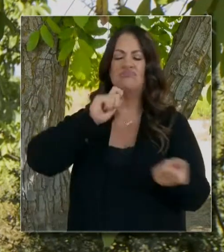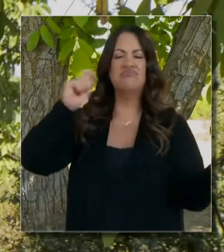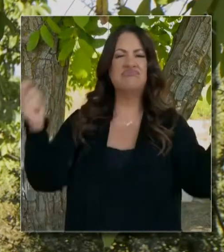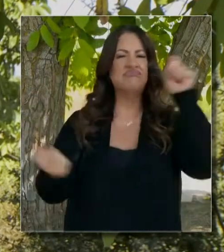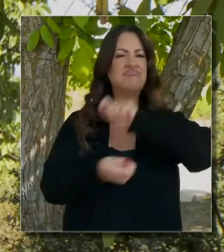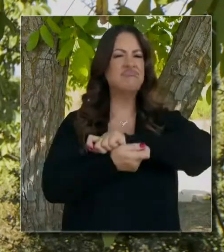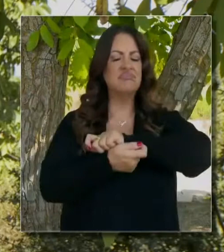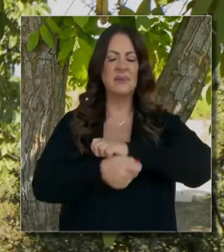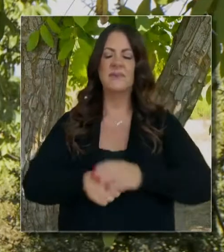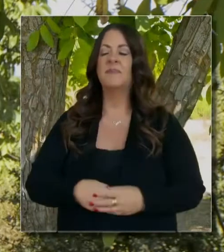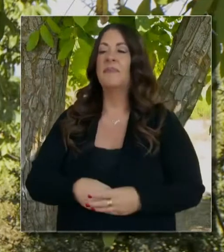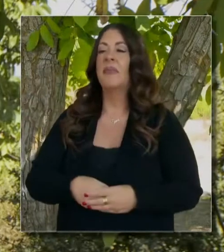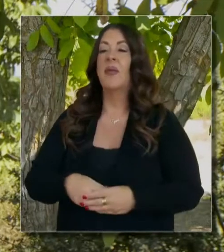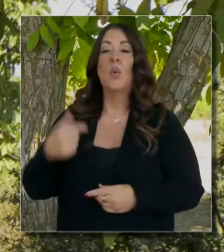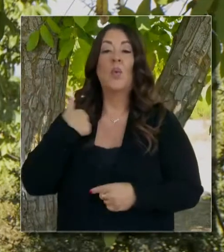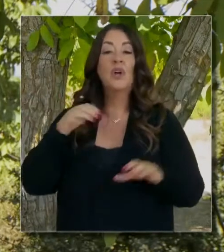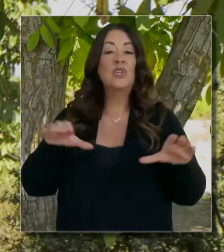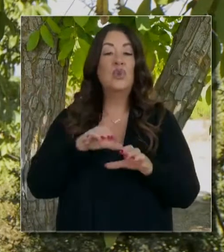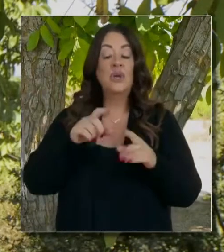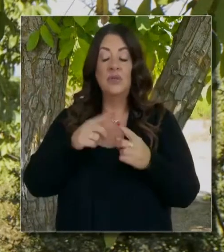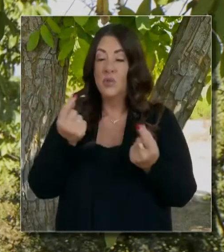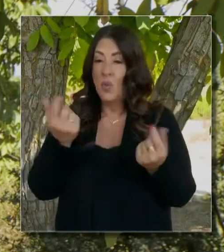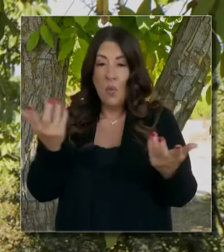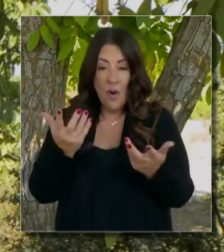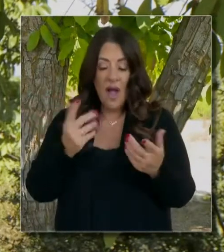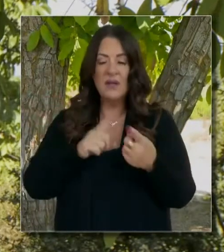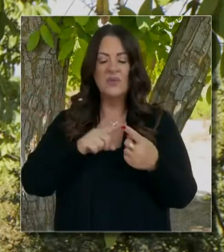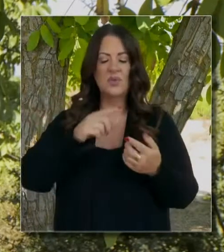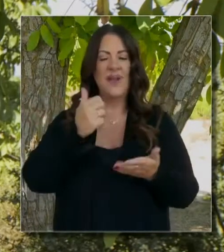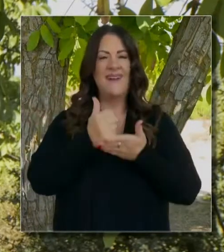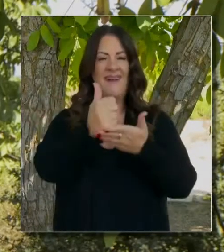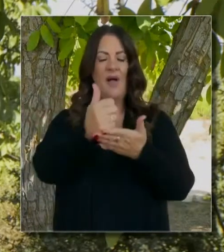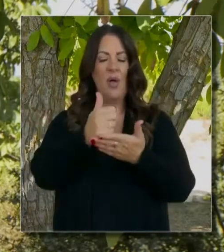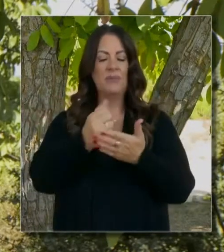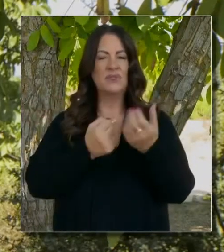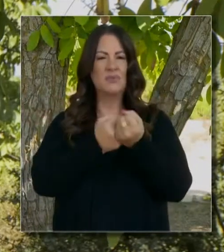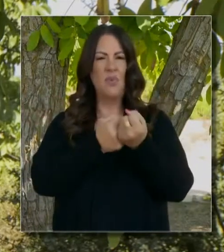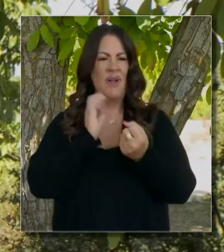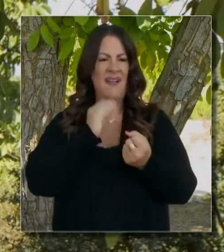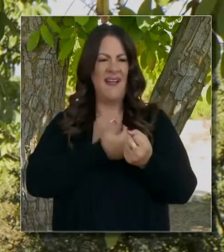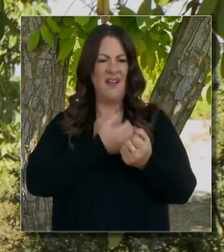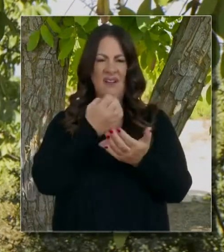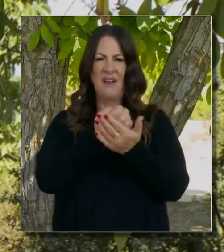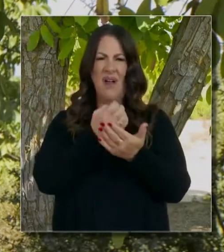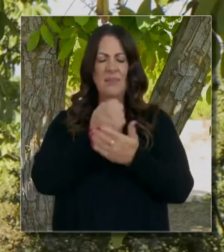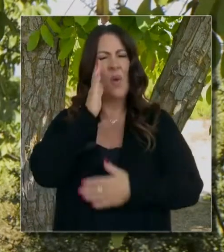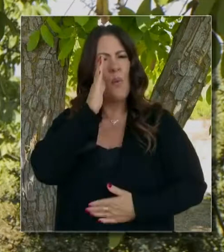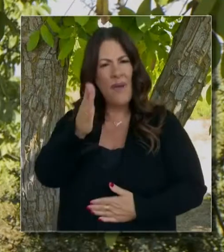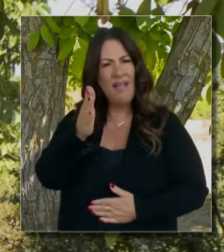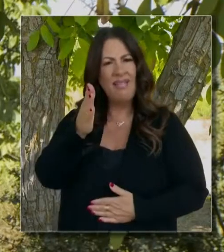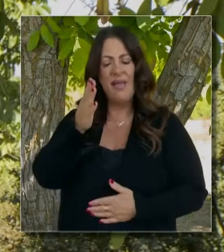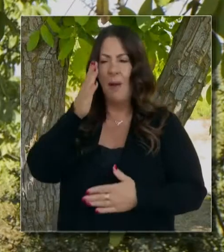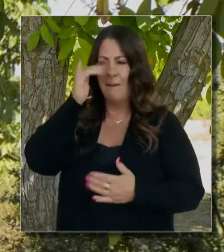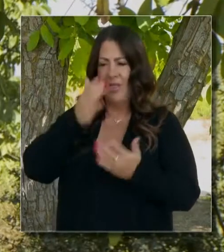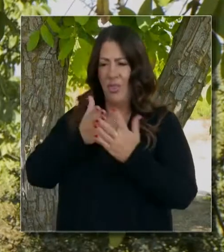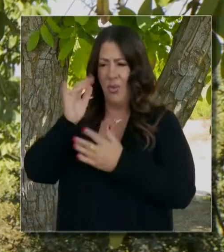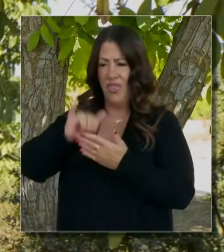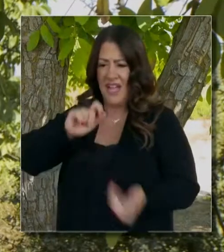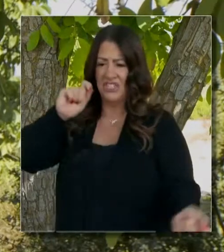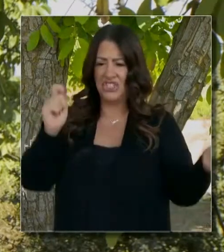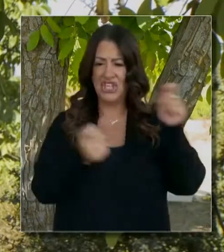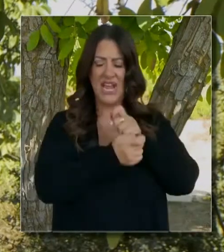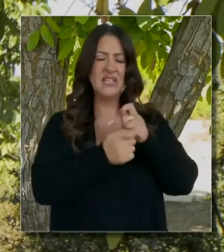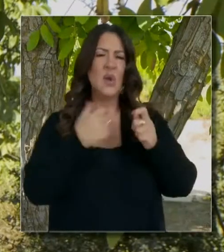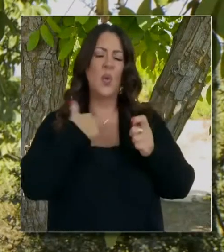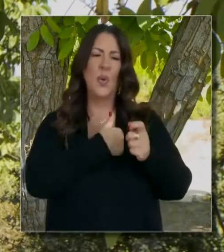of efforts we're doing not only to decarbonize our economy, but to jumpstart our economy by greening our economy and leading